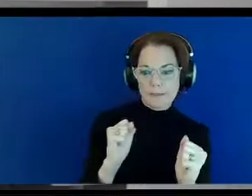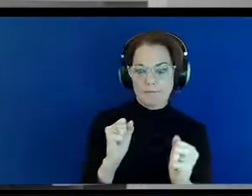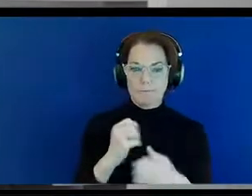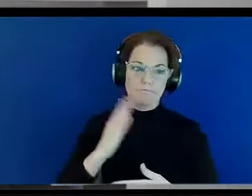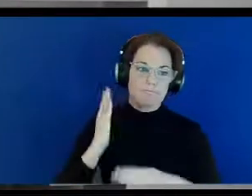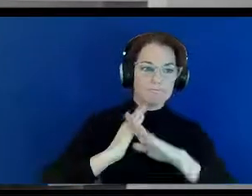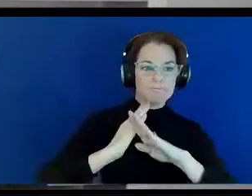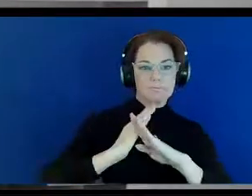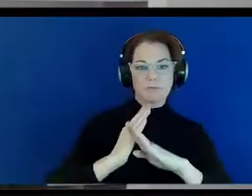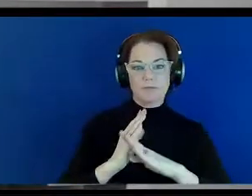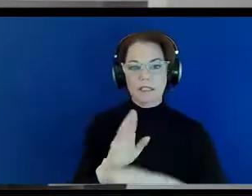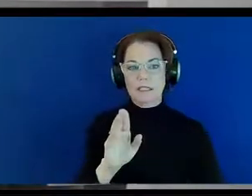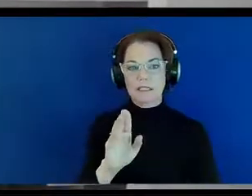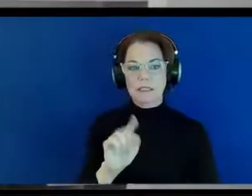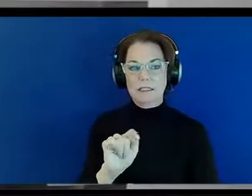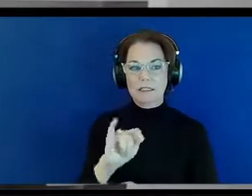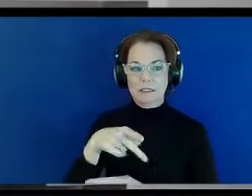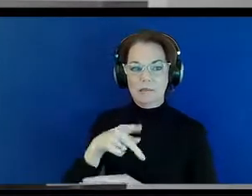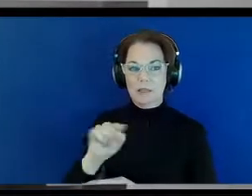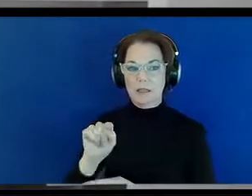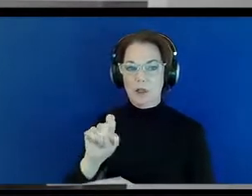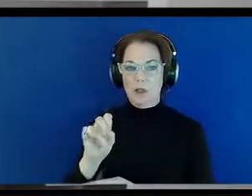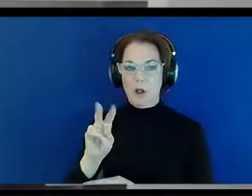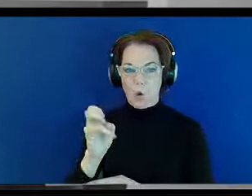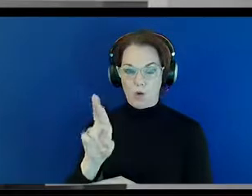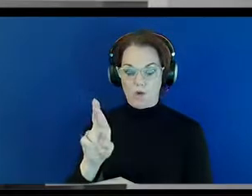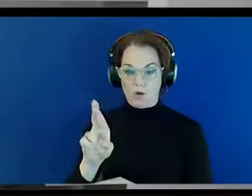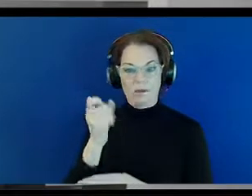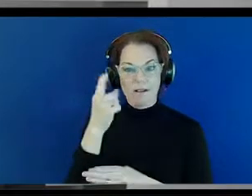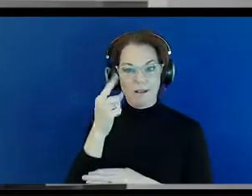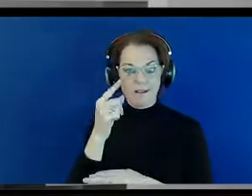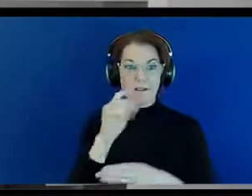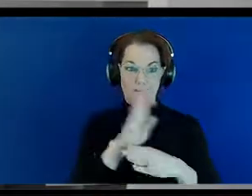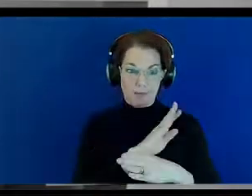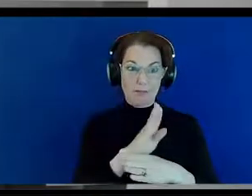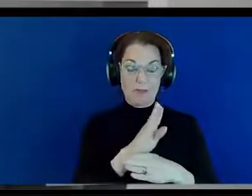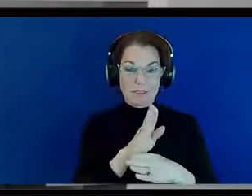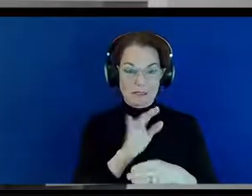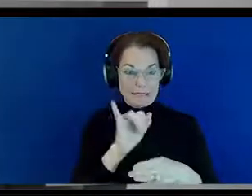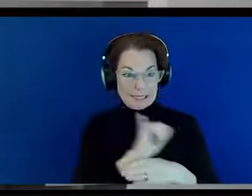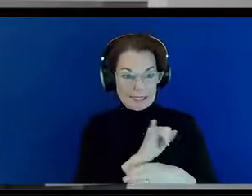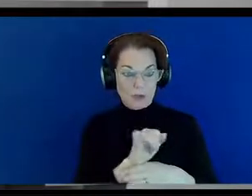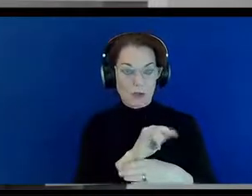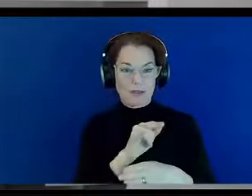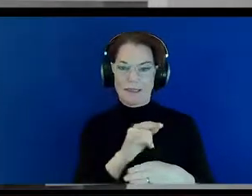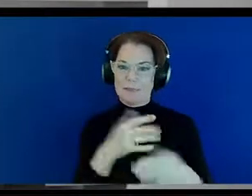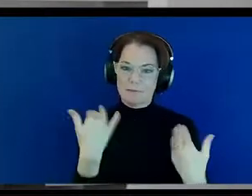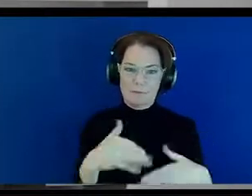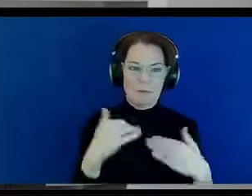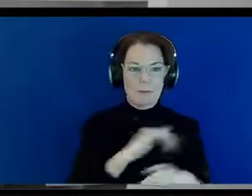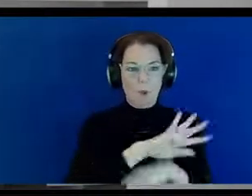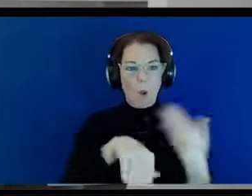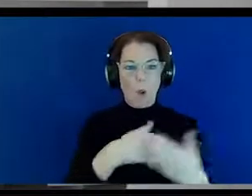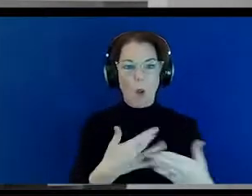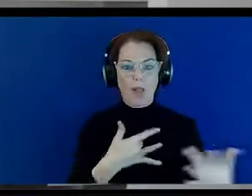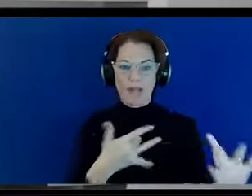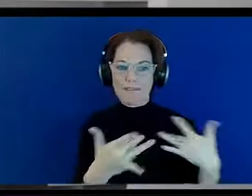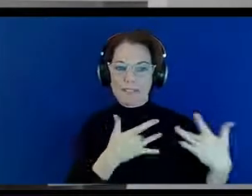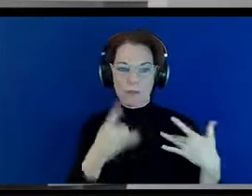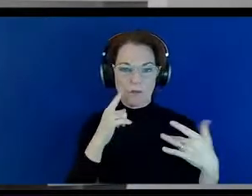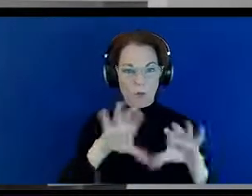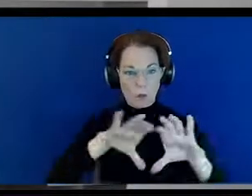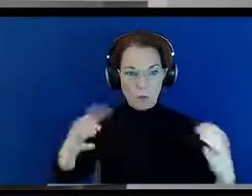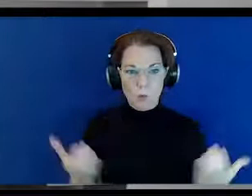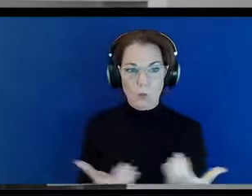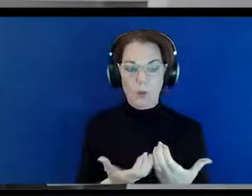not just an issue for IKEA, it is an industry-wide issue, it's a worldwide issue, and it's an issue for all ages. When we look